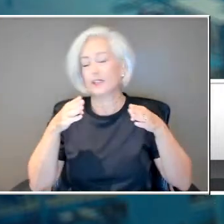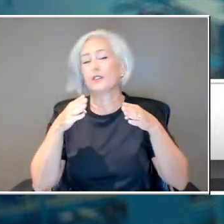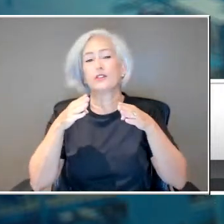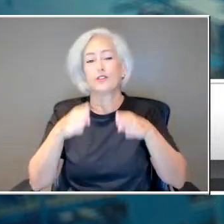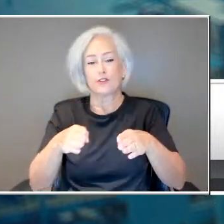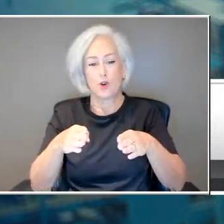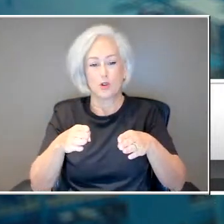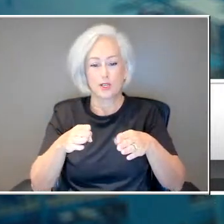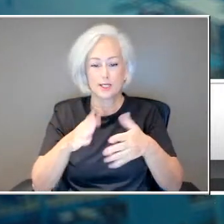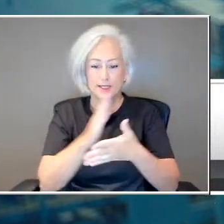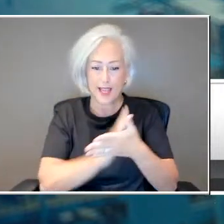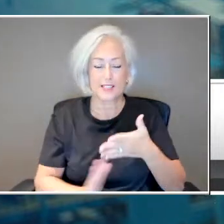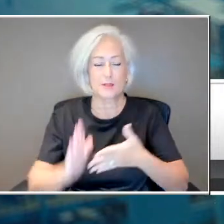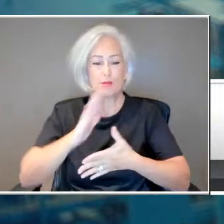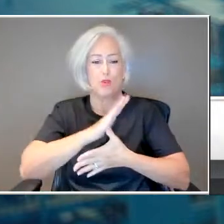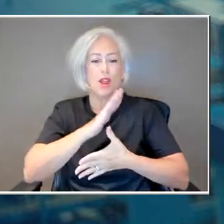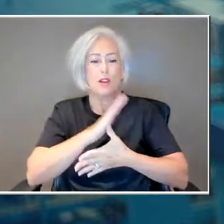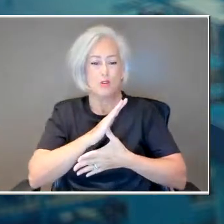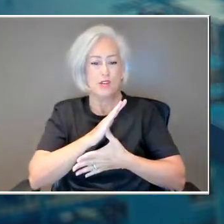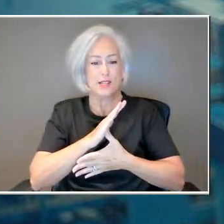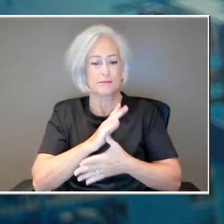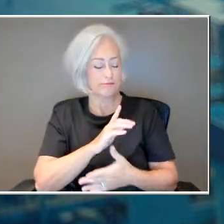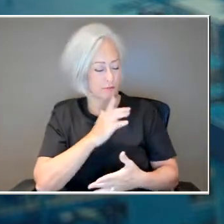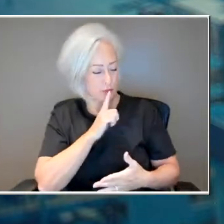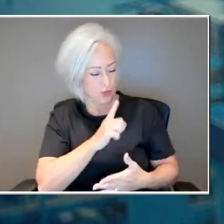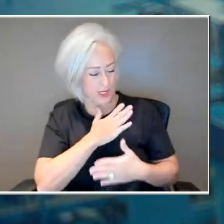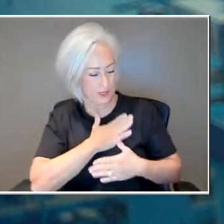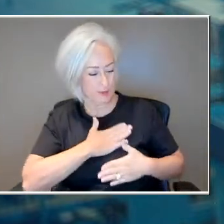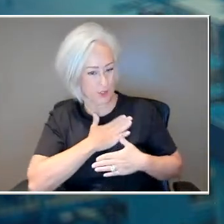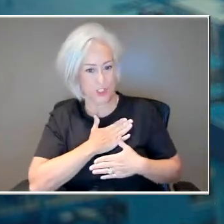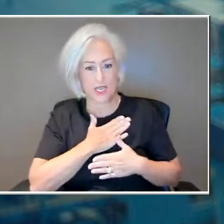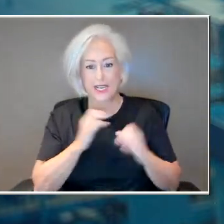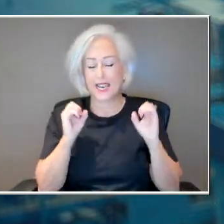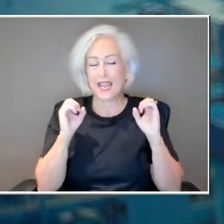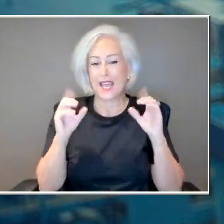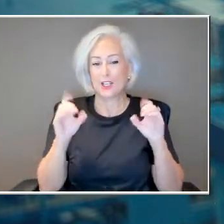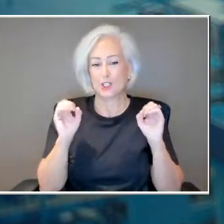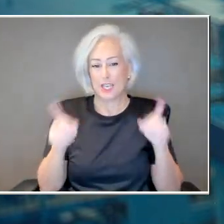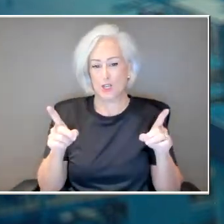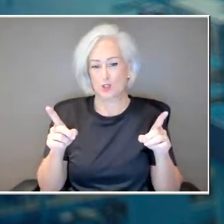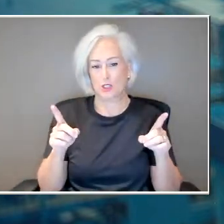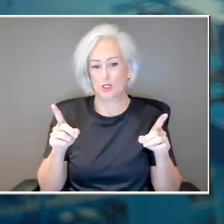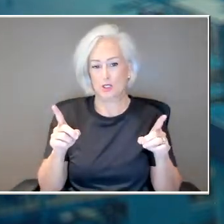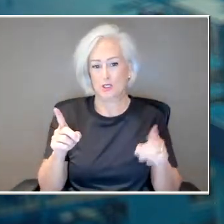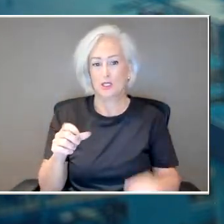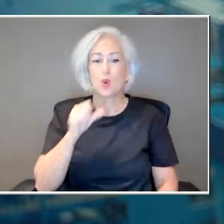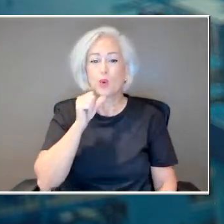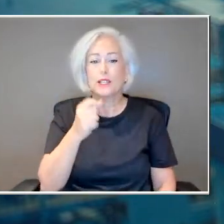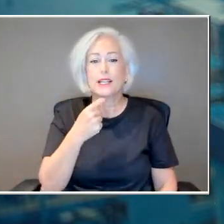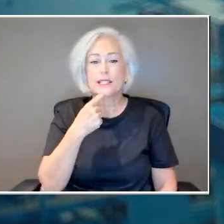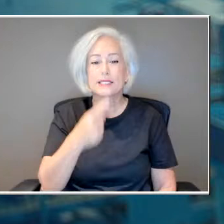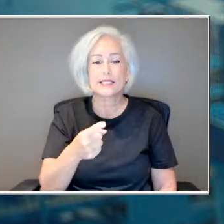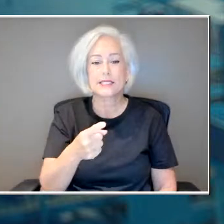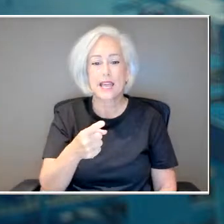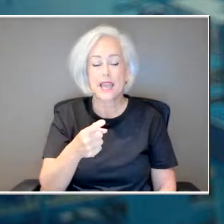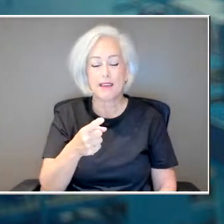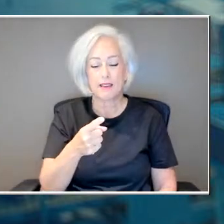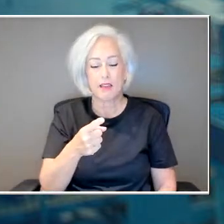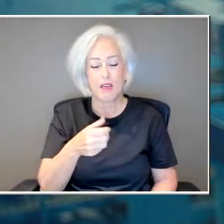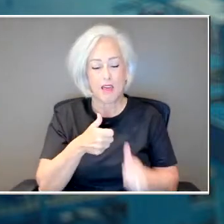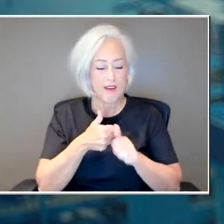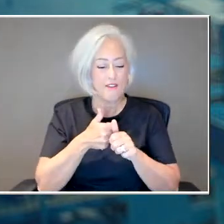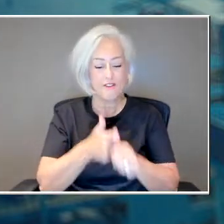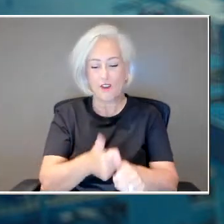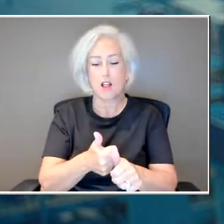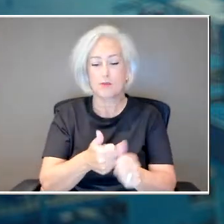I appreciated Tracey bringing this up, is the education. We didn't just say, follow me blindly. I want to